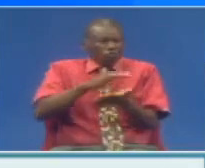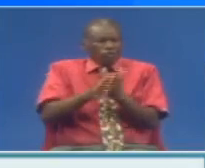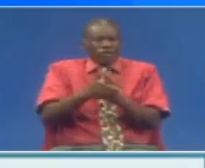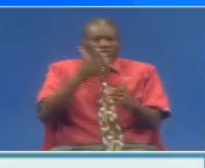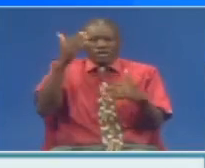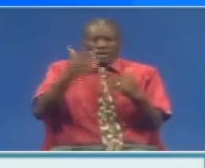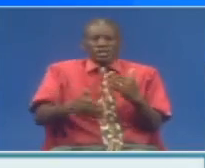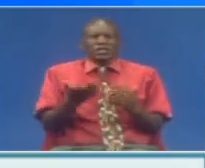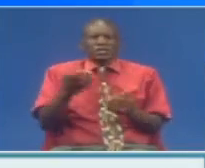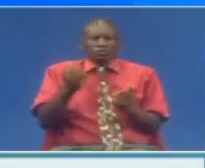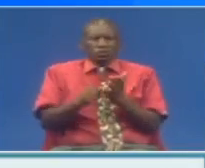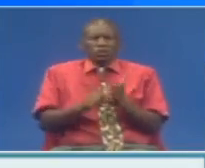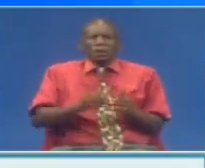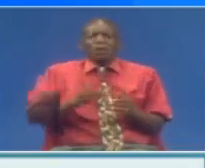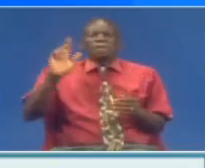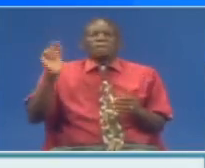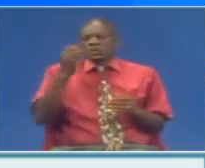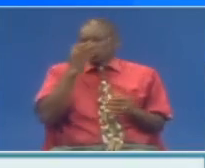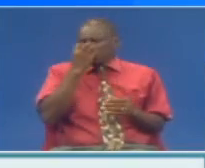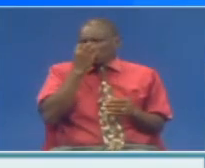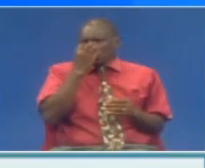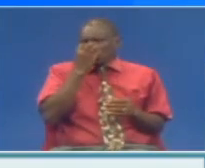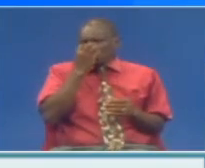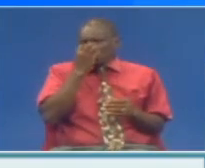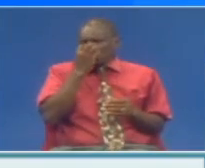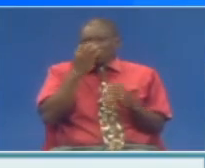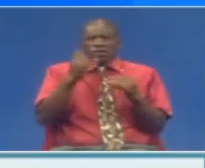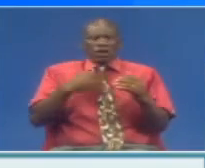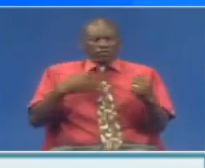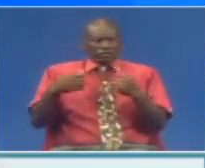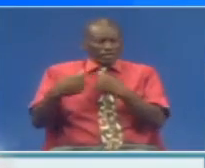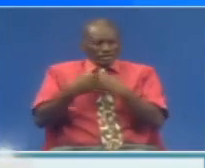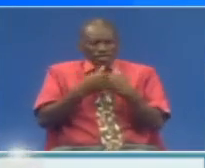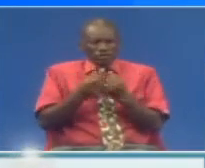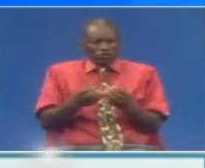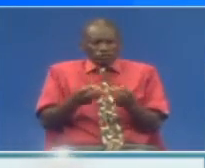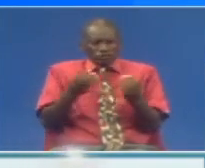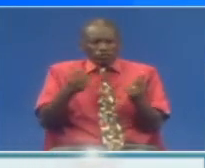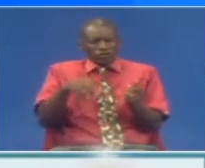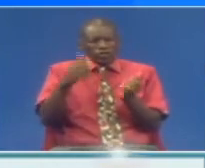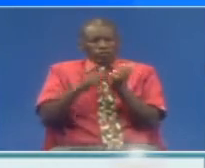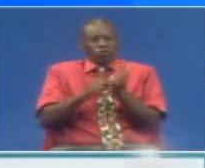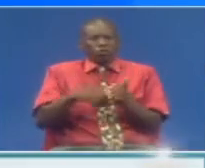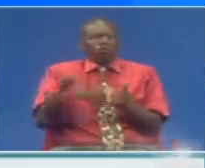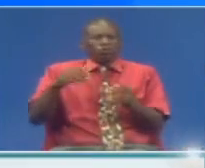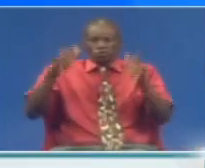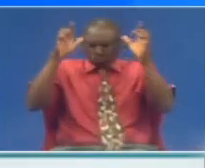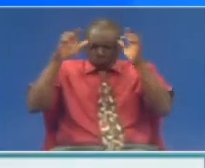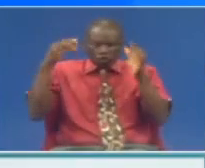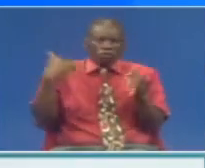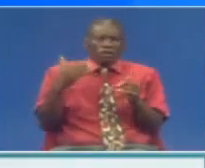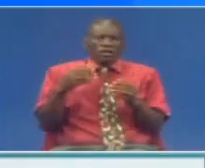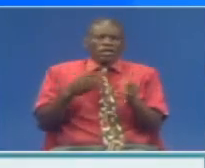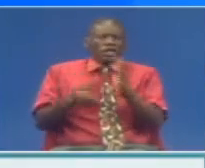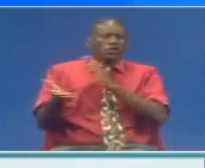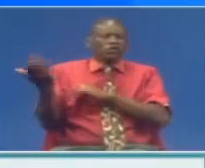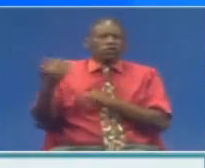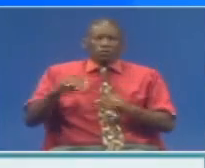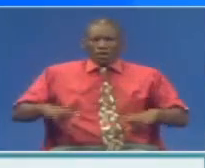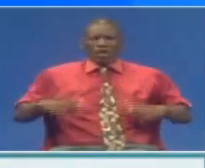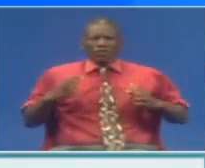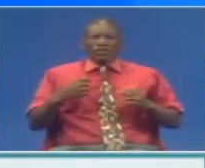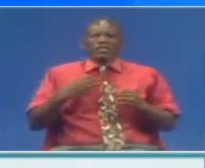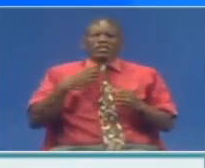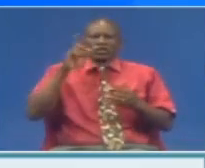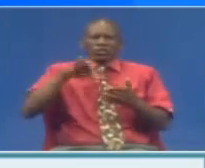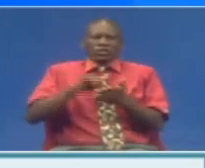sight. President William Ruto is now having the headache of dealing with a menace that in a previous life he claimed was allowed to thrive